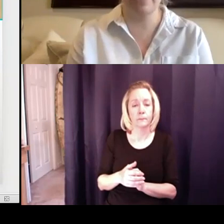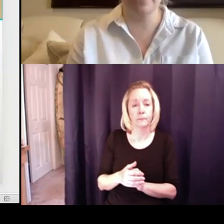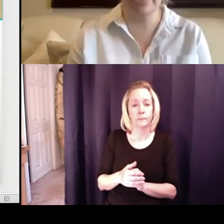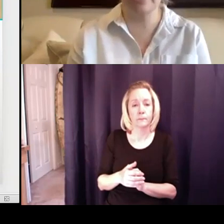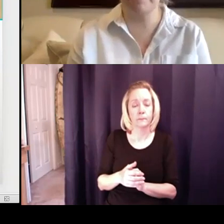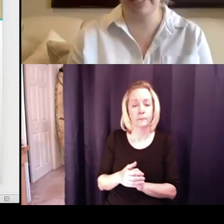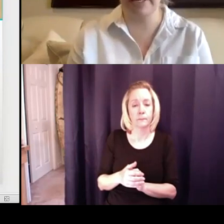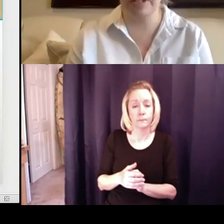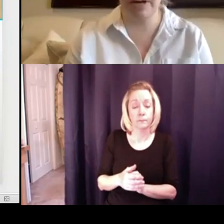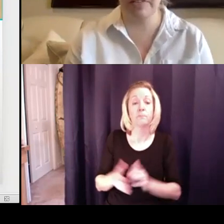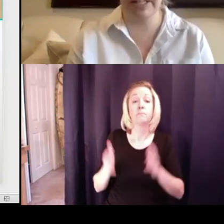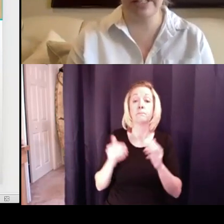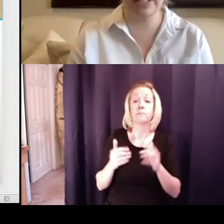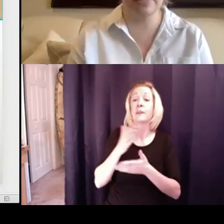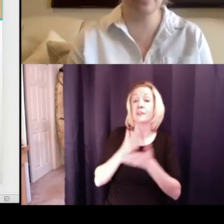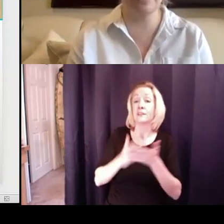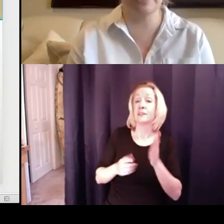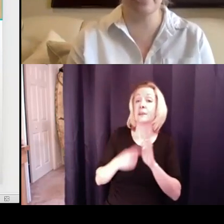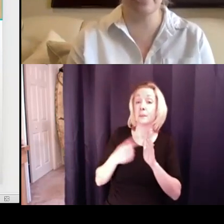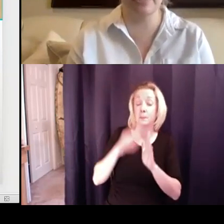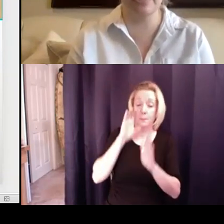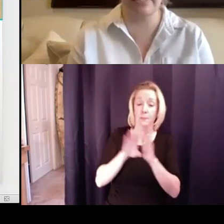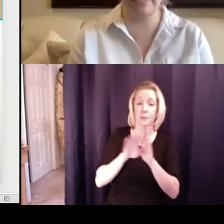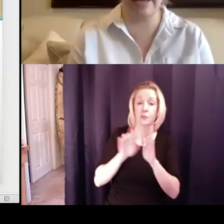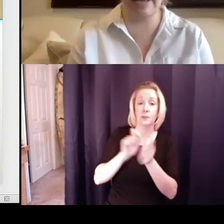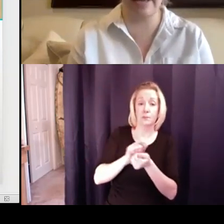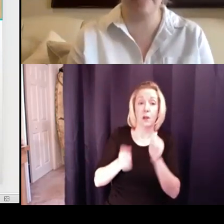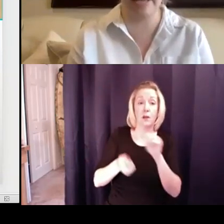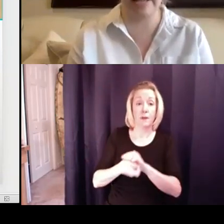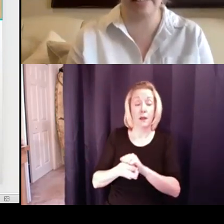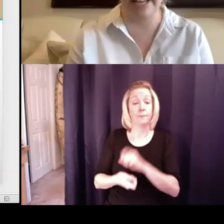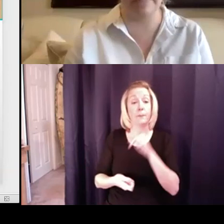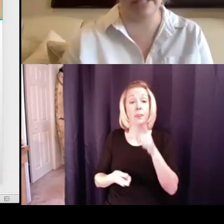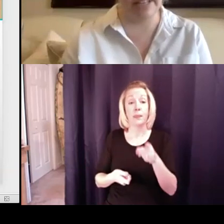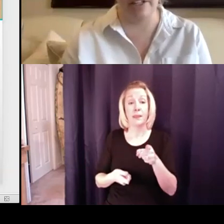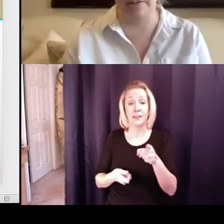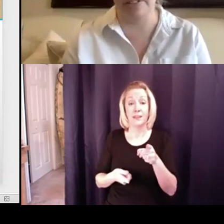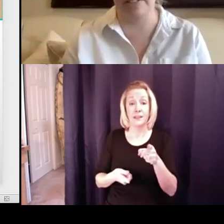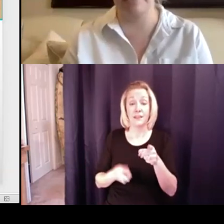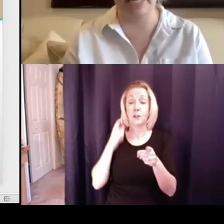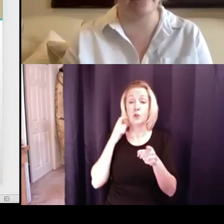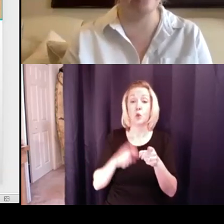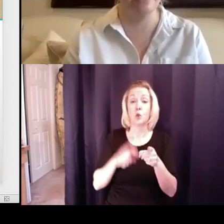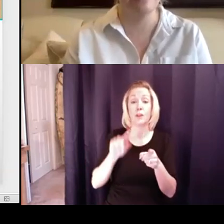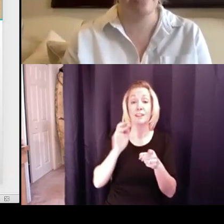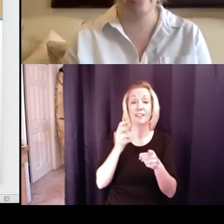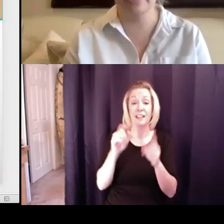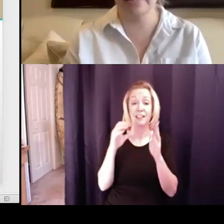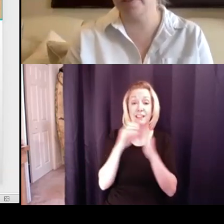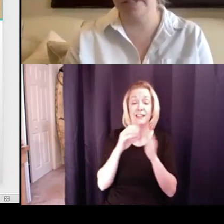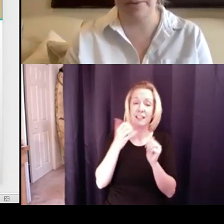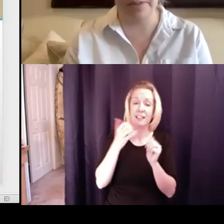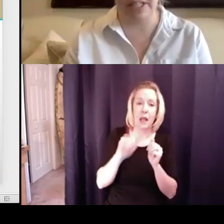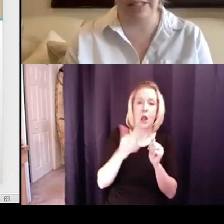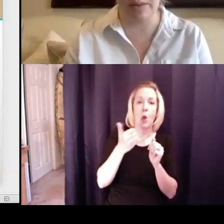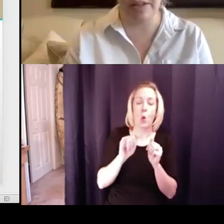I've also done some picture modifications. So in this, you can see I have the text typed in yellow and just taped down. Honestly, the